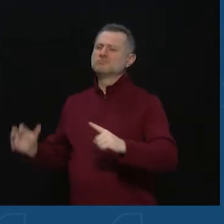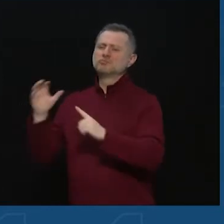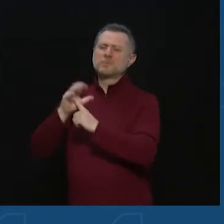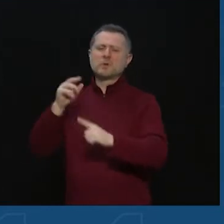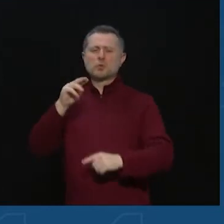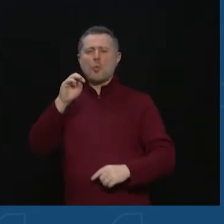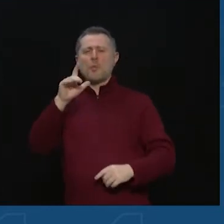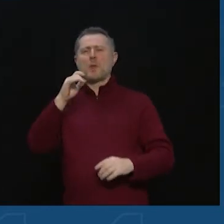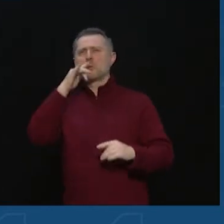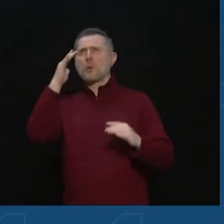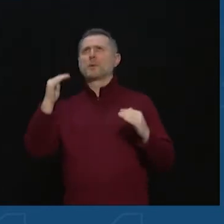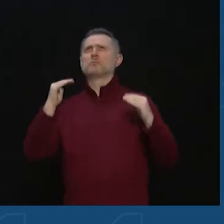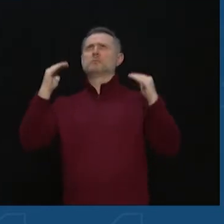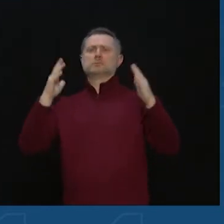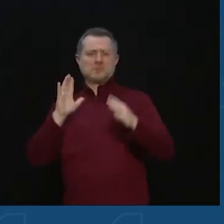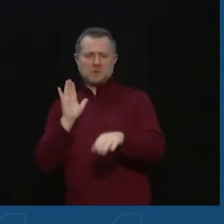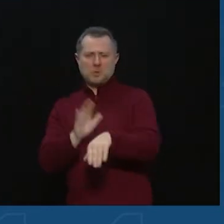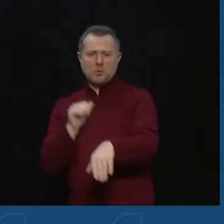None.